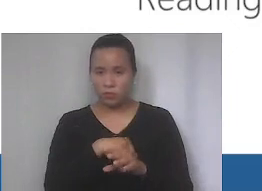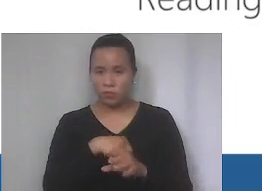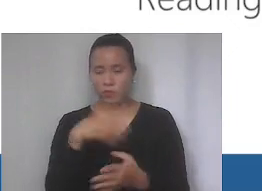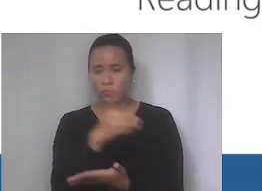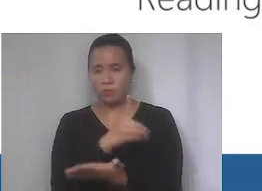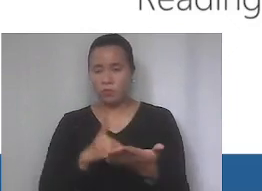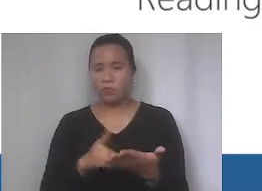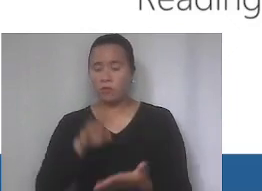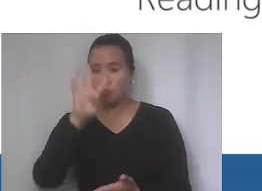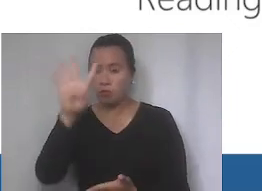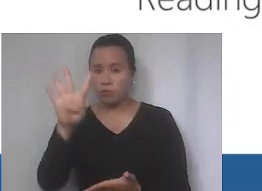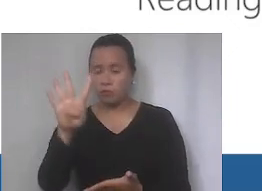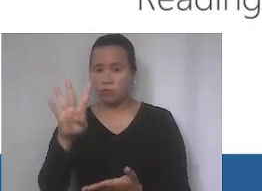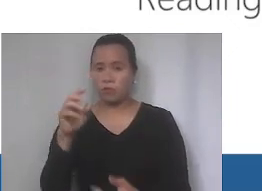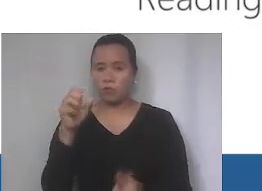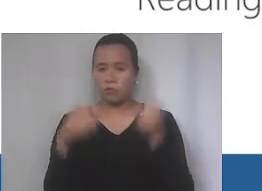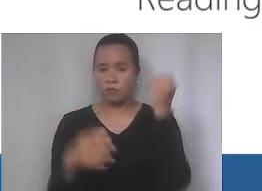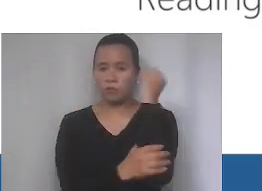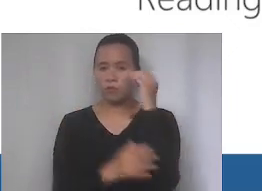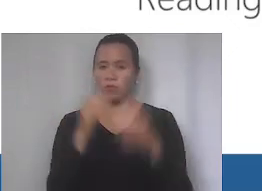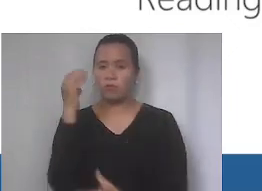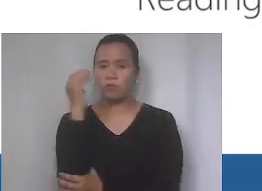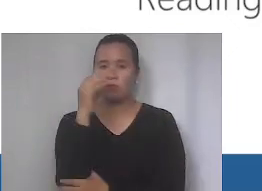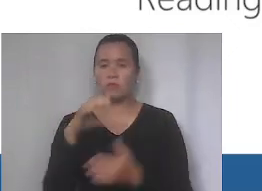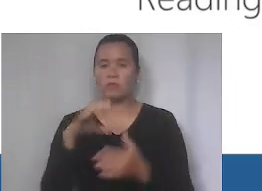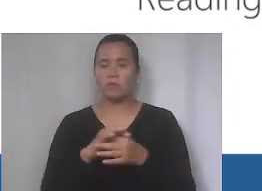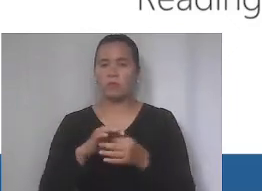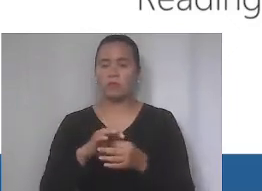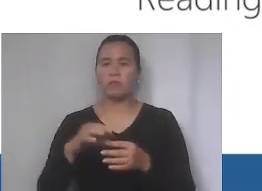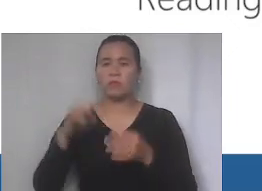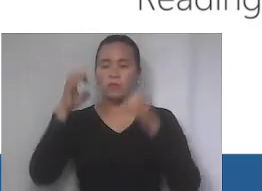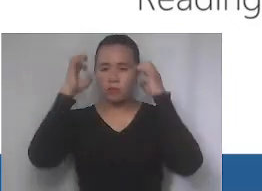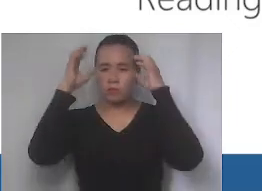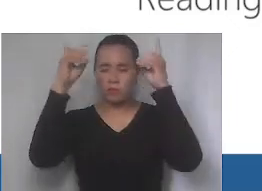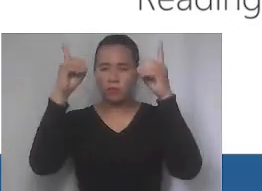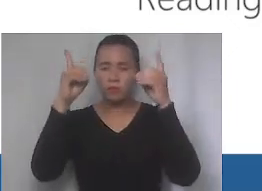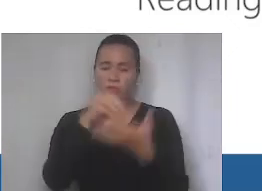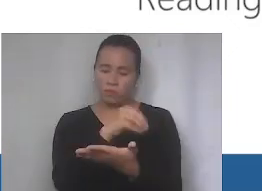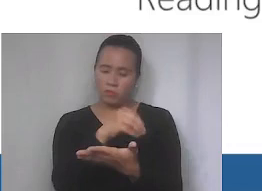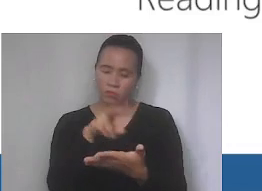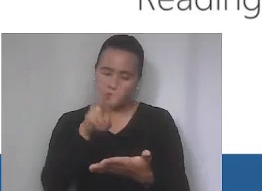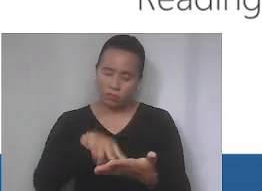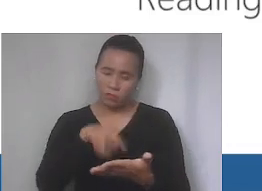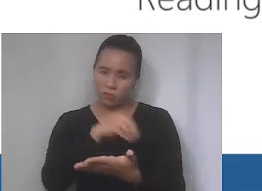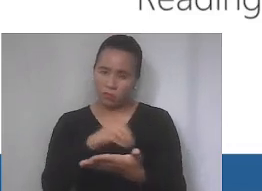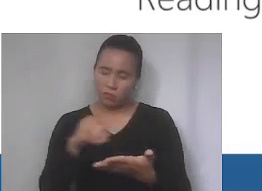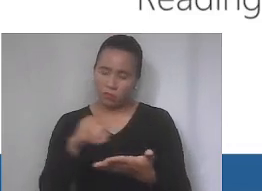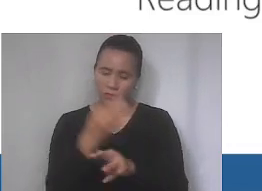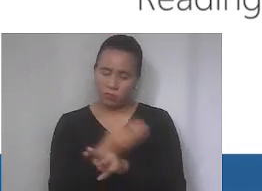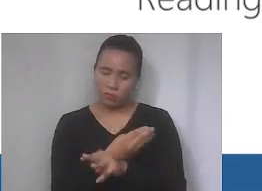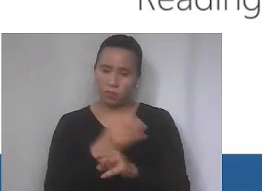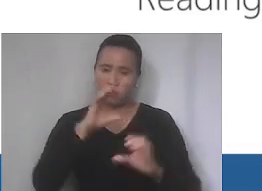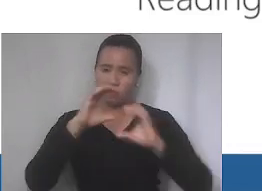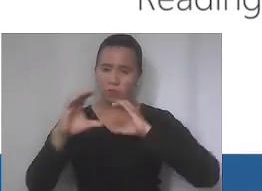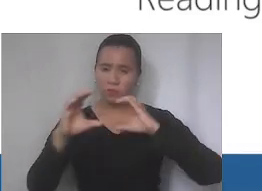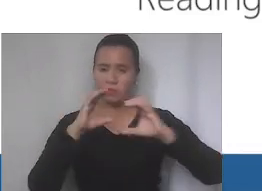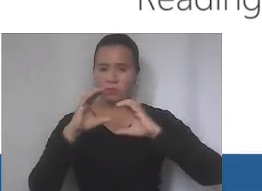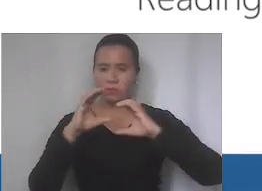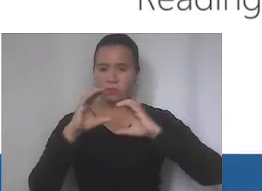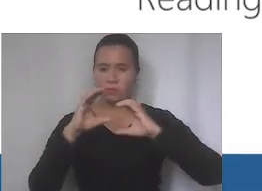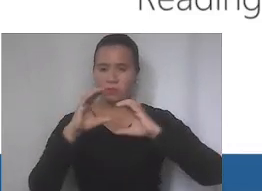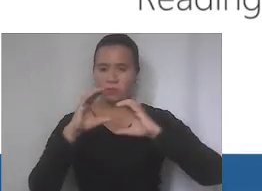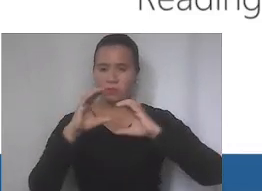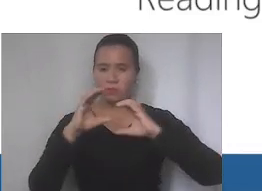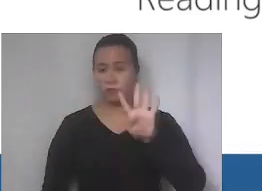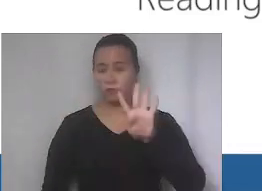The principles of inclusive design has applied to the four foundation pillars of education. These are reading,